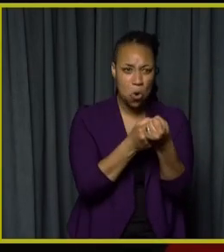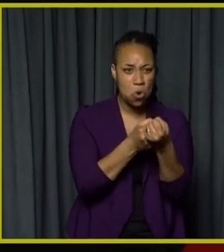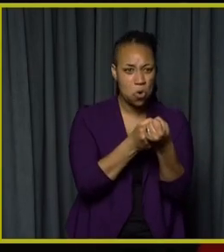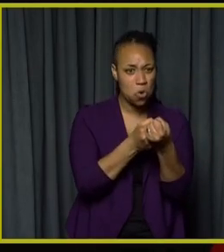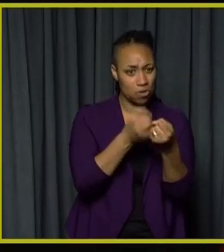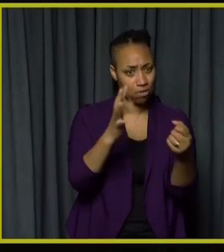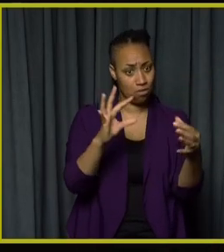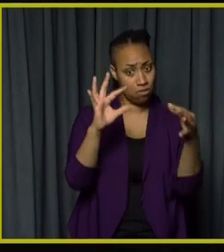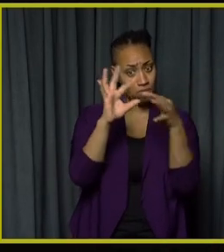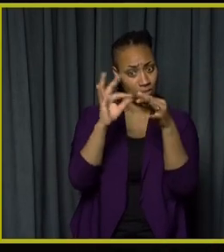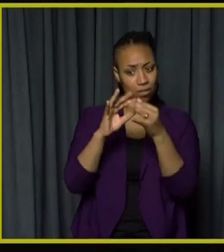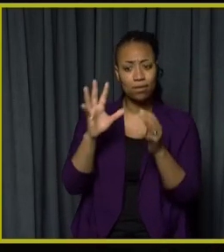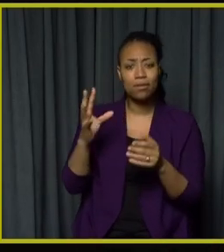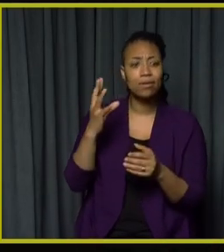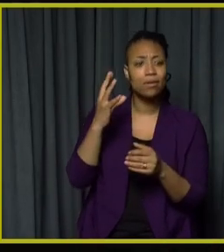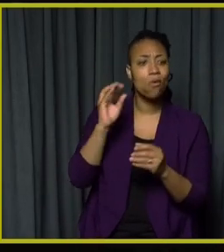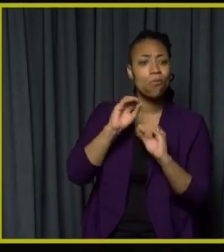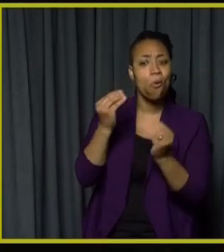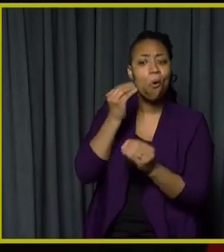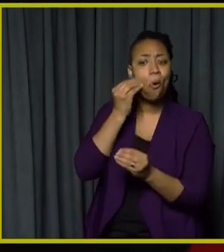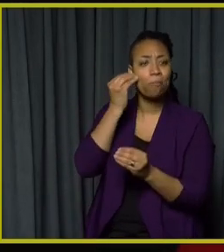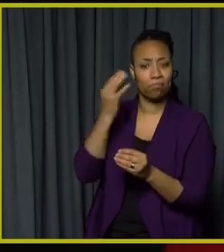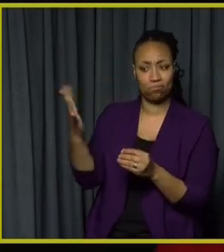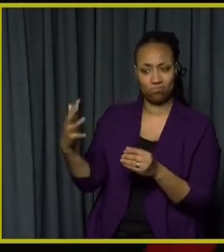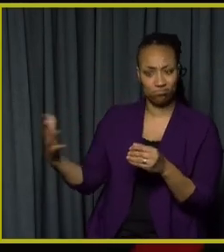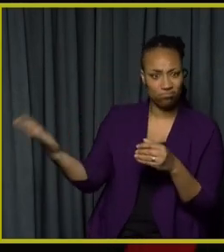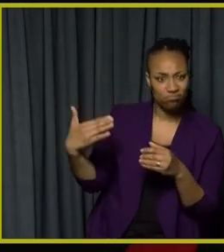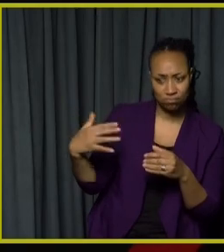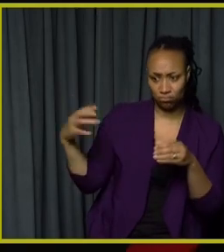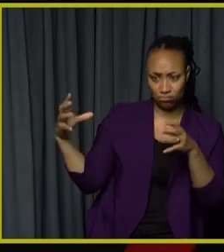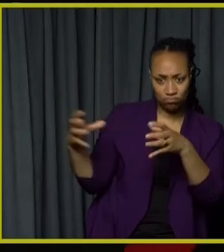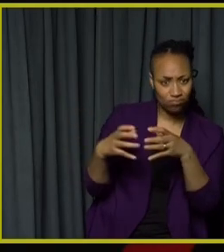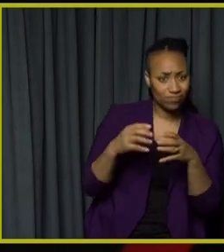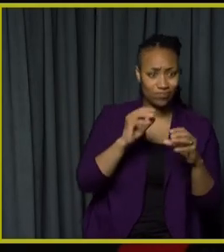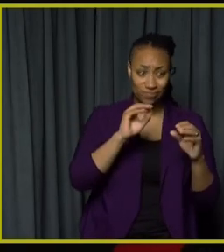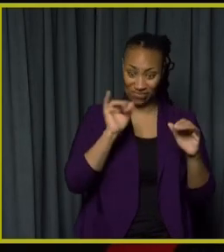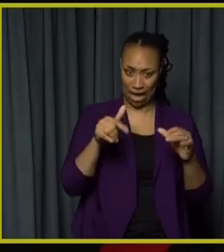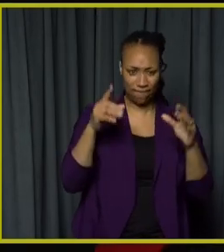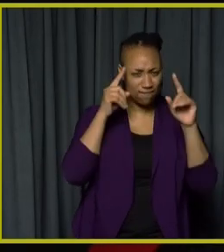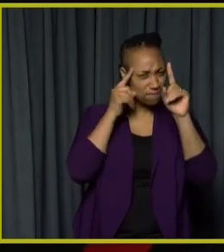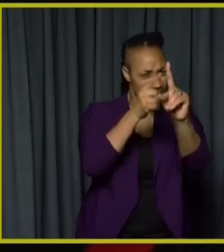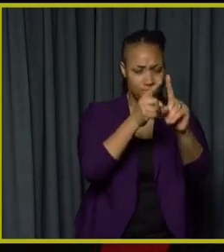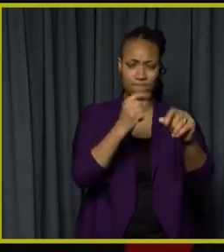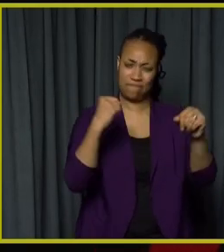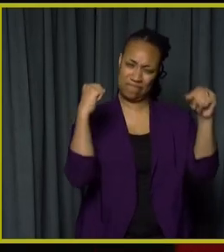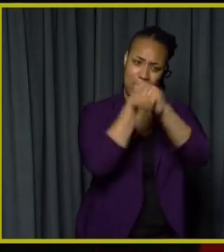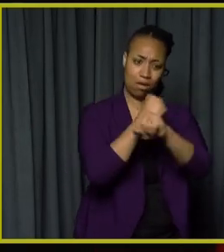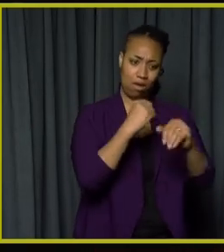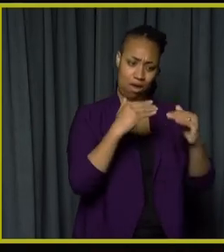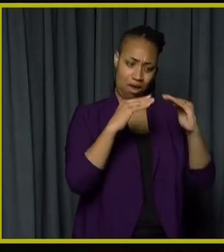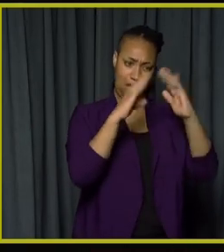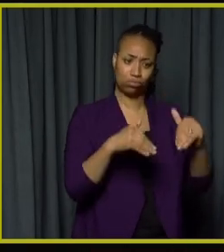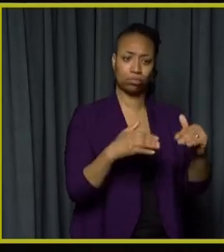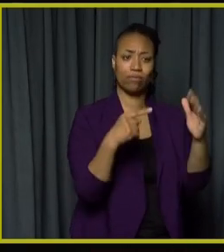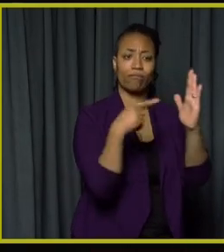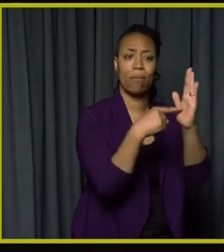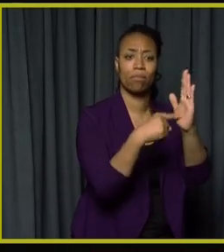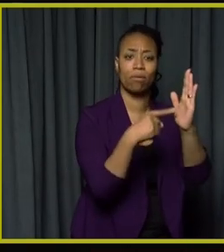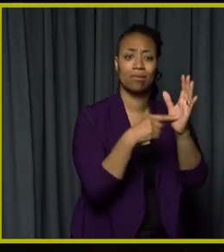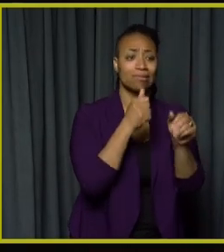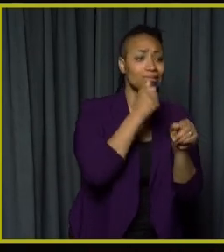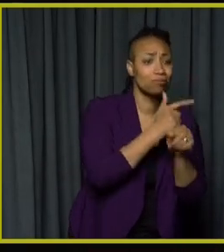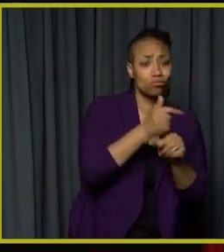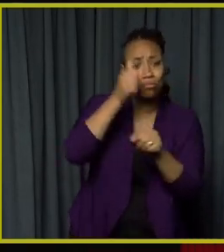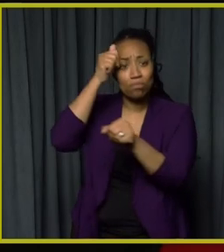and folks fighting for housing rights across the country. And I cannot forget my brothers and sisters with the Divine Nine. They will be standing with